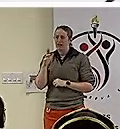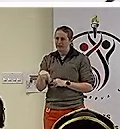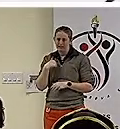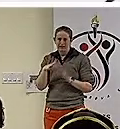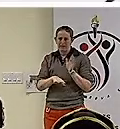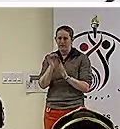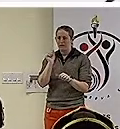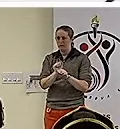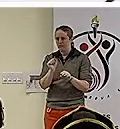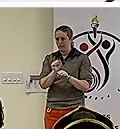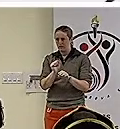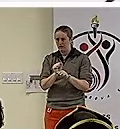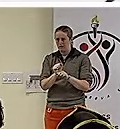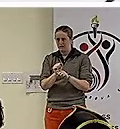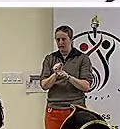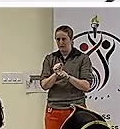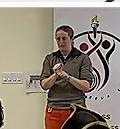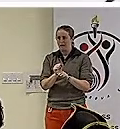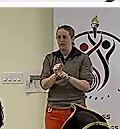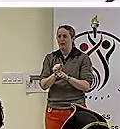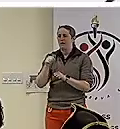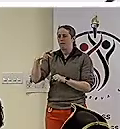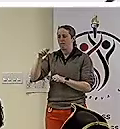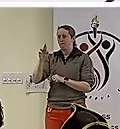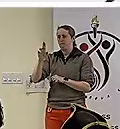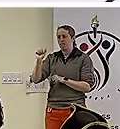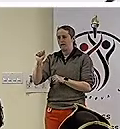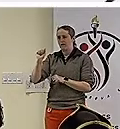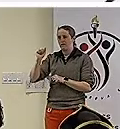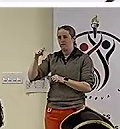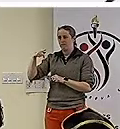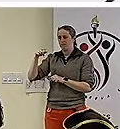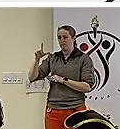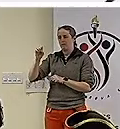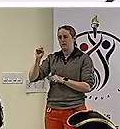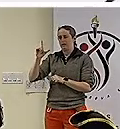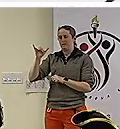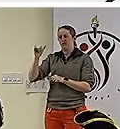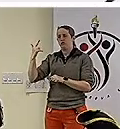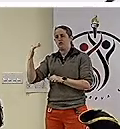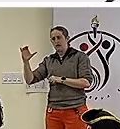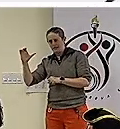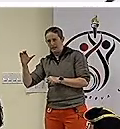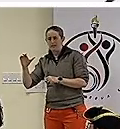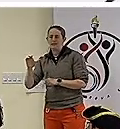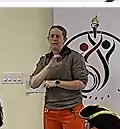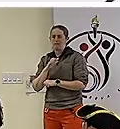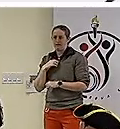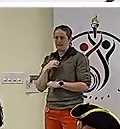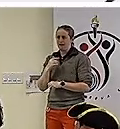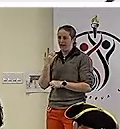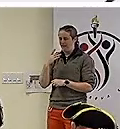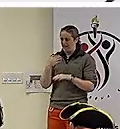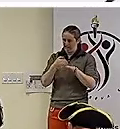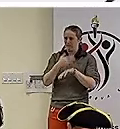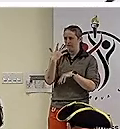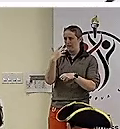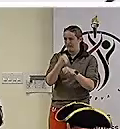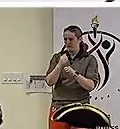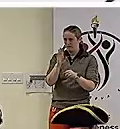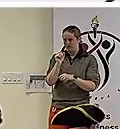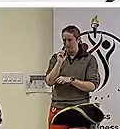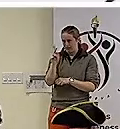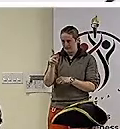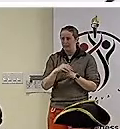with the Canadian Paraplegic Association after 9 years with the bank. I also worked for Independent Living Nova Scotia, where I worked with